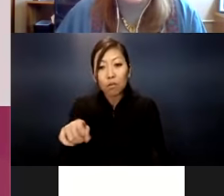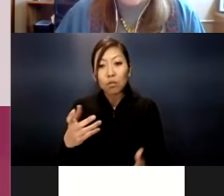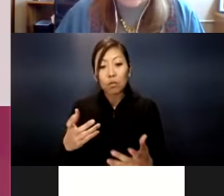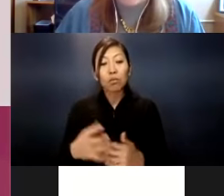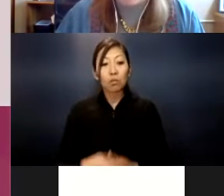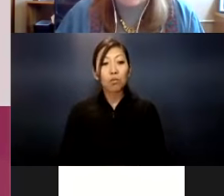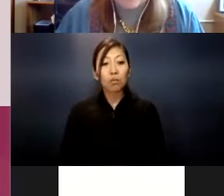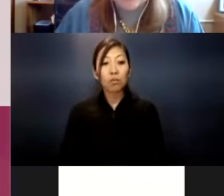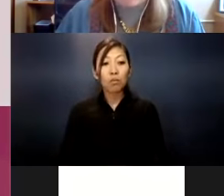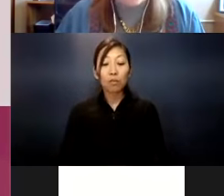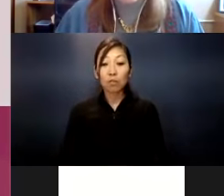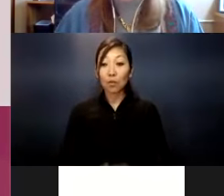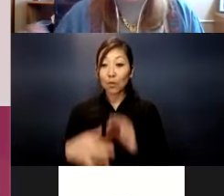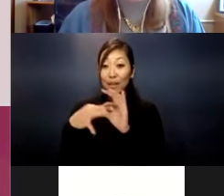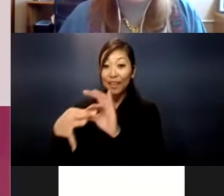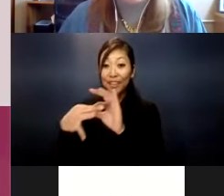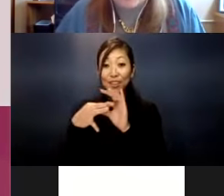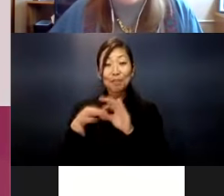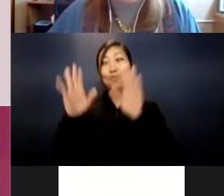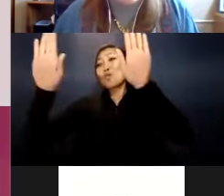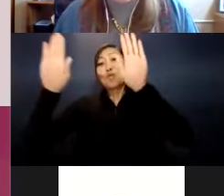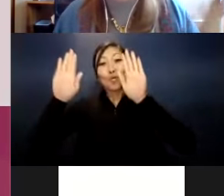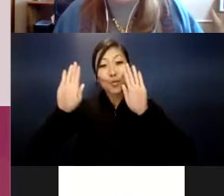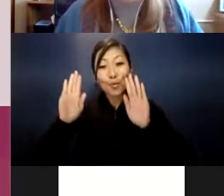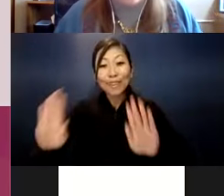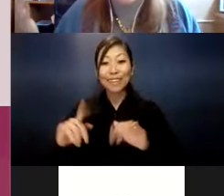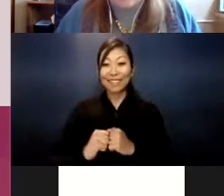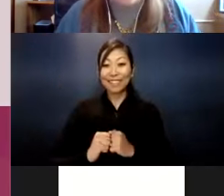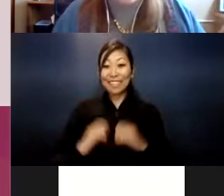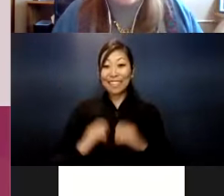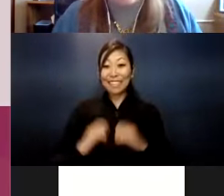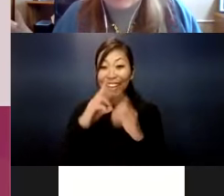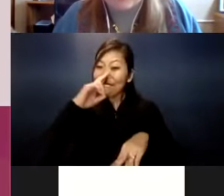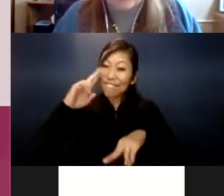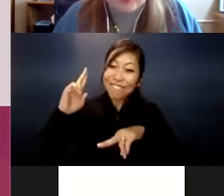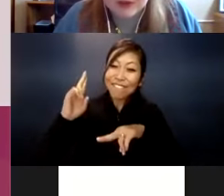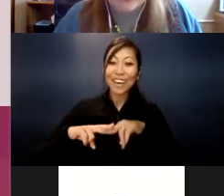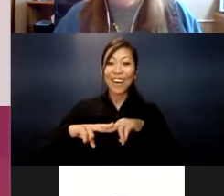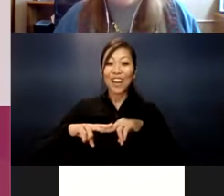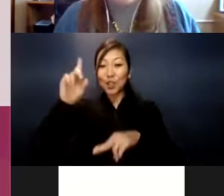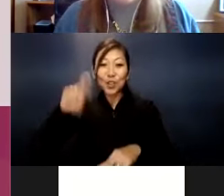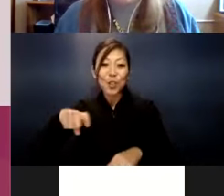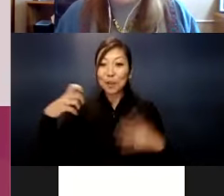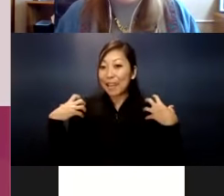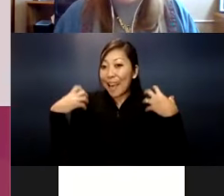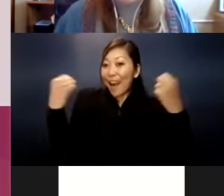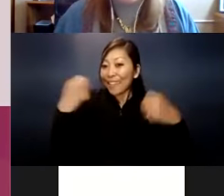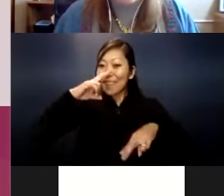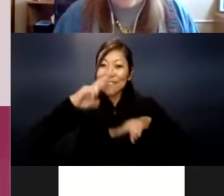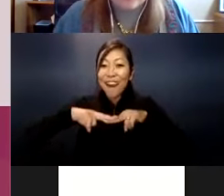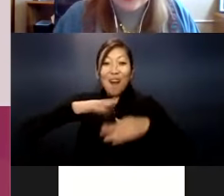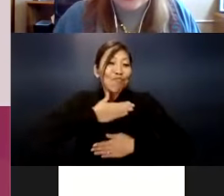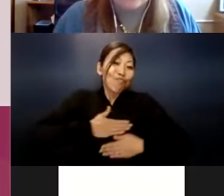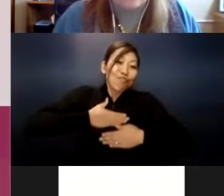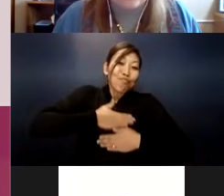No, relationships are great. Relationships are fun. Dating should be a fun, healthy, joyful experience. And so you want